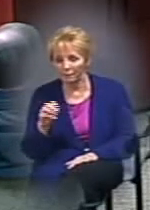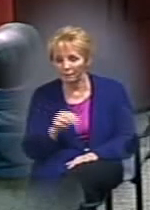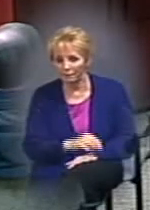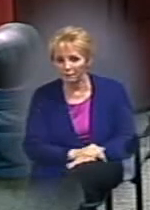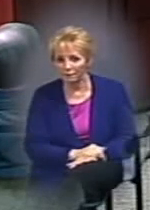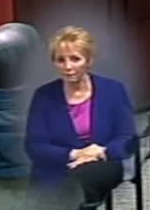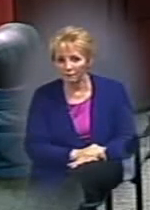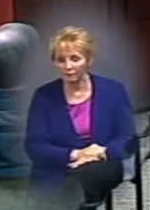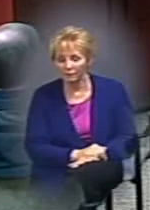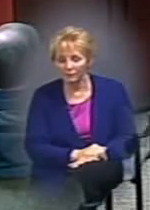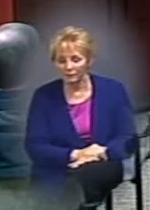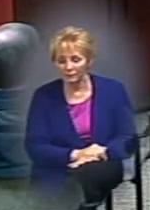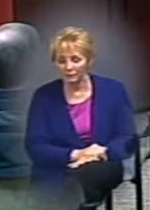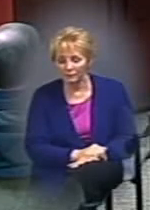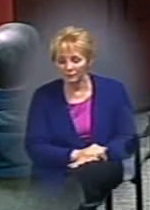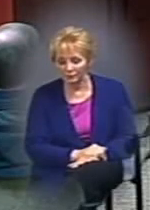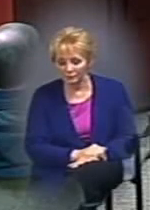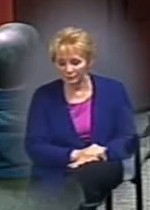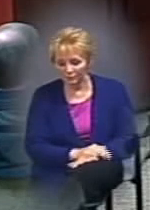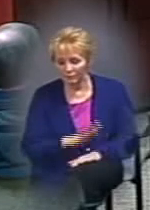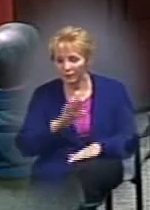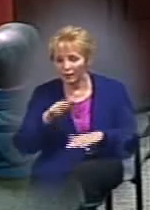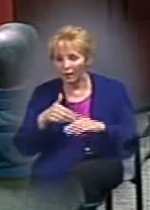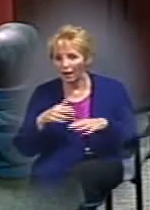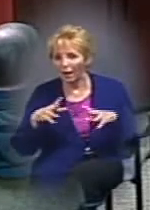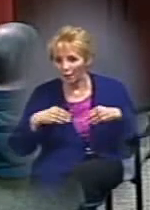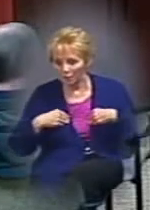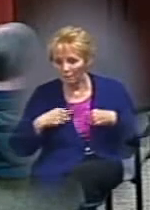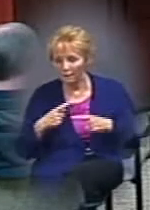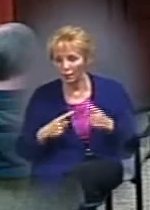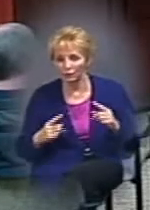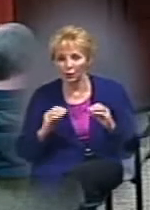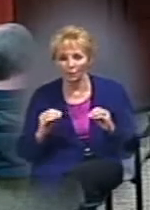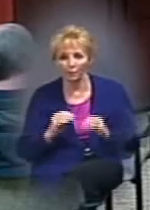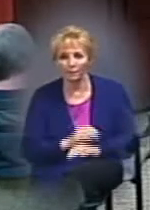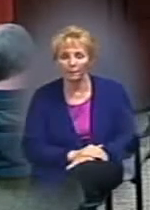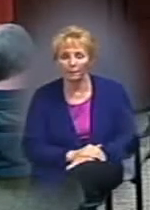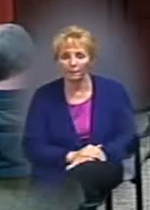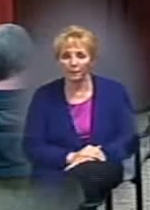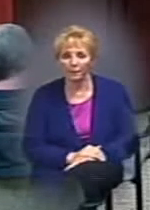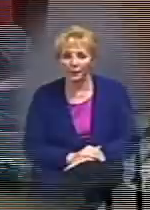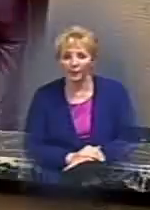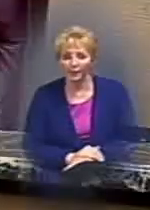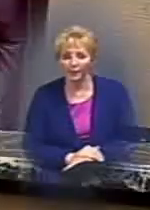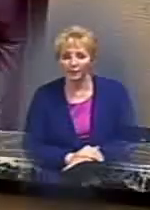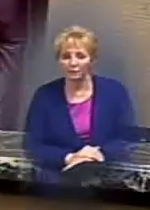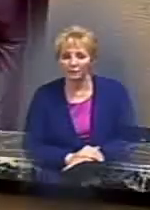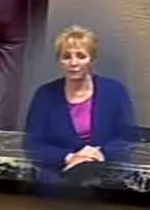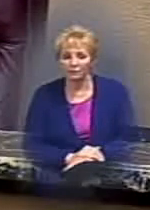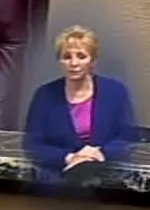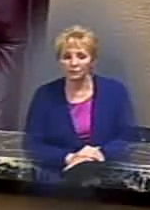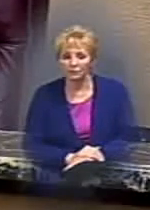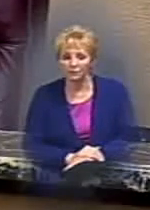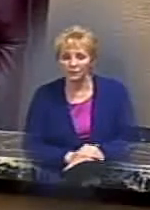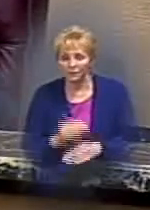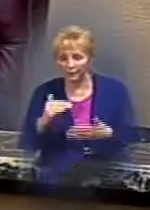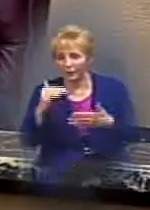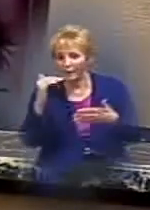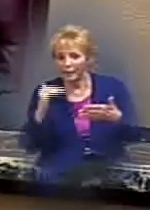begins. All in favor, say aye. Aye. Opposed? Okay. All right. Next